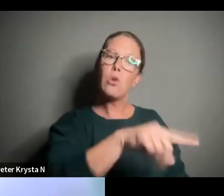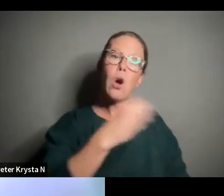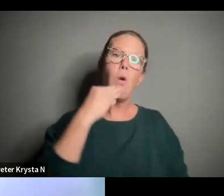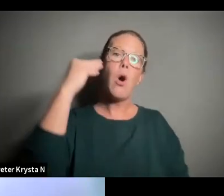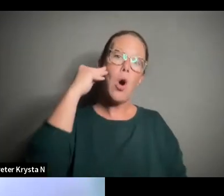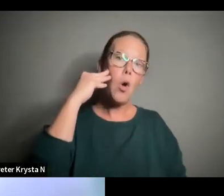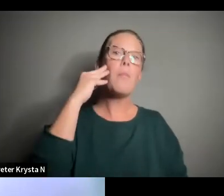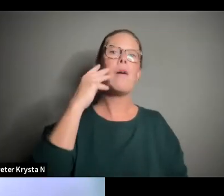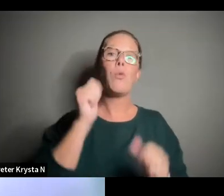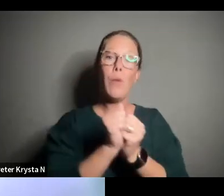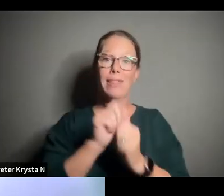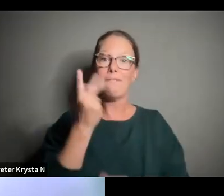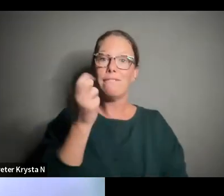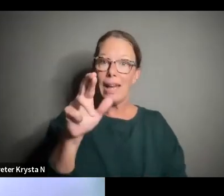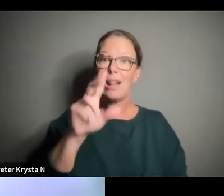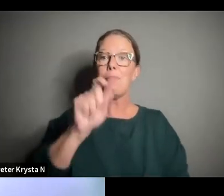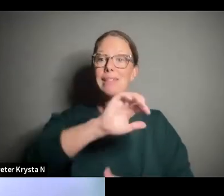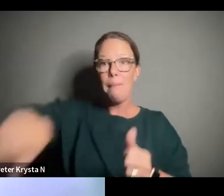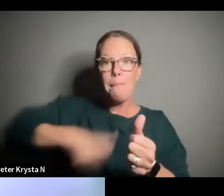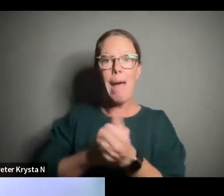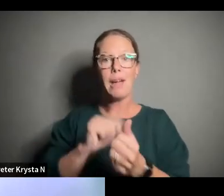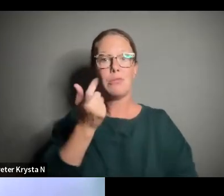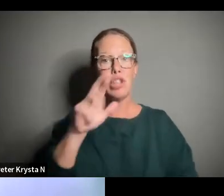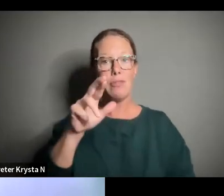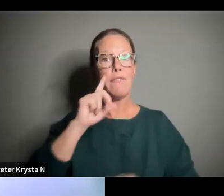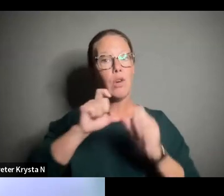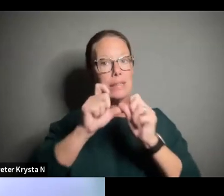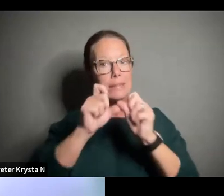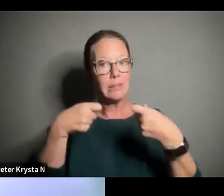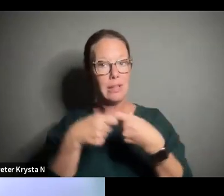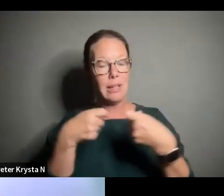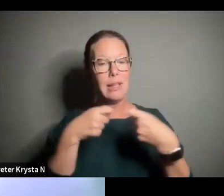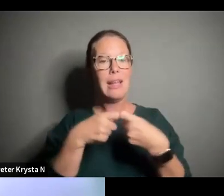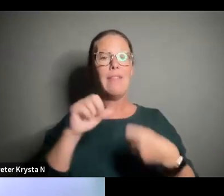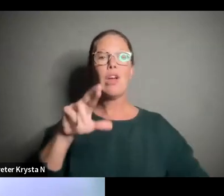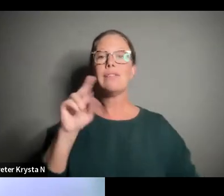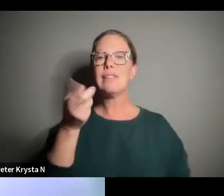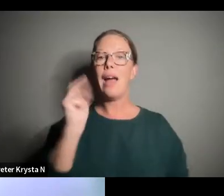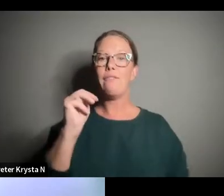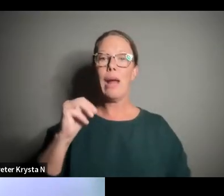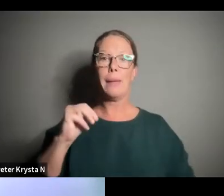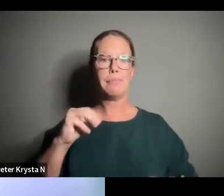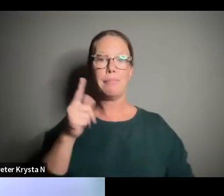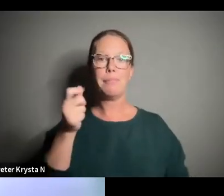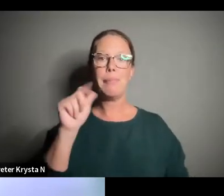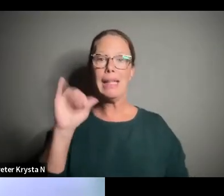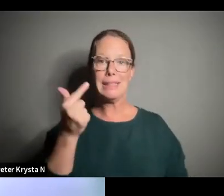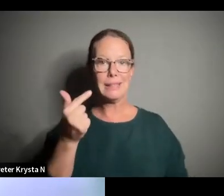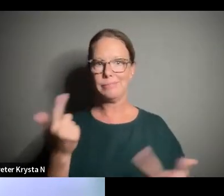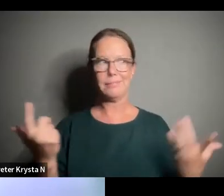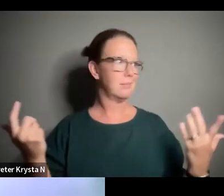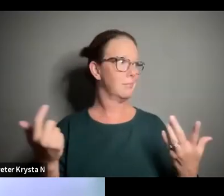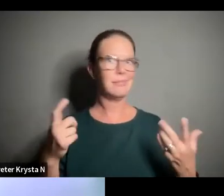backup generator for continuous electricity. When you have a diaphragm pacing, our batteries actually, our lithium batteries last